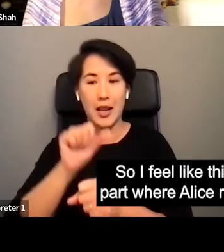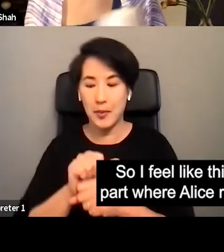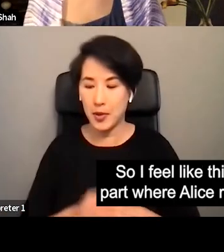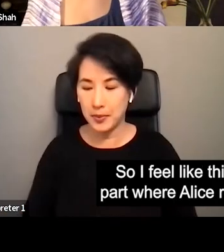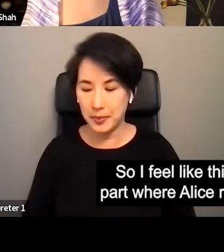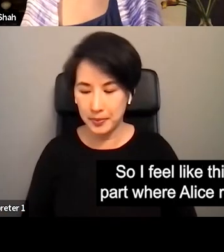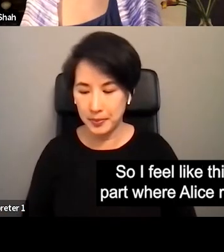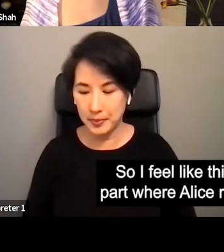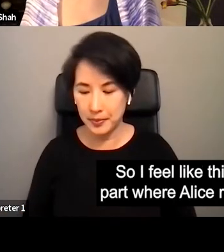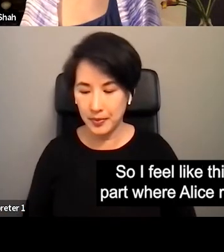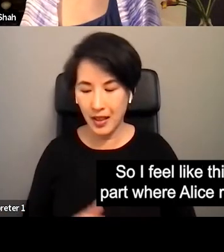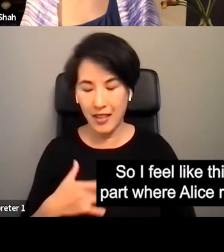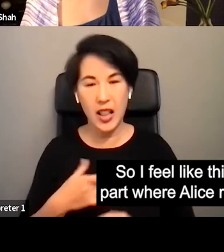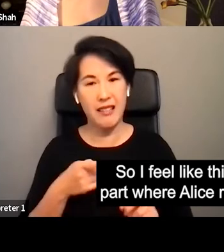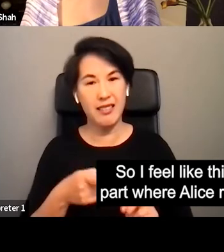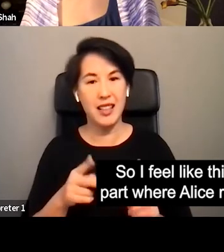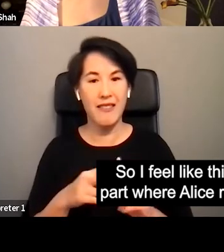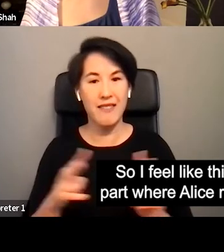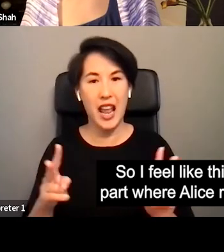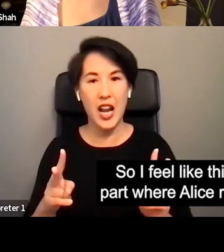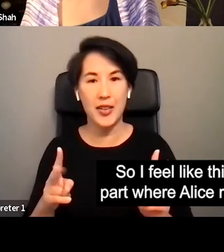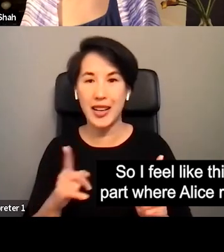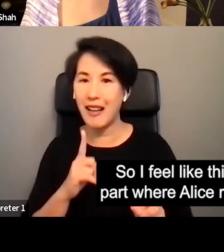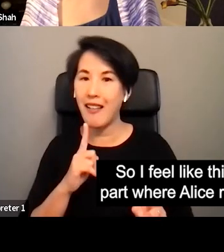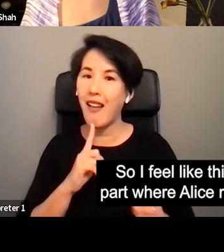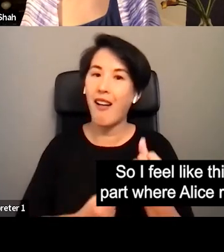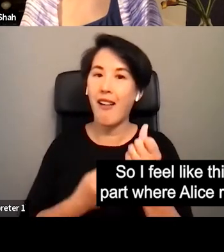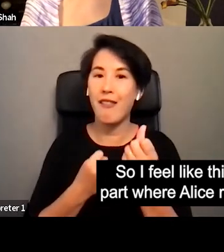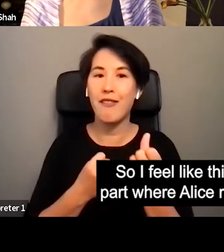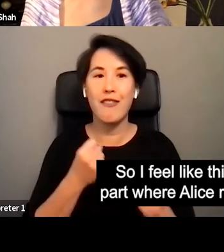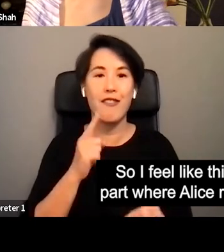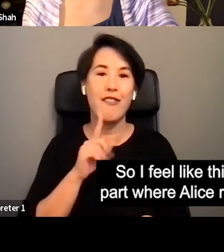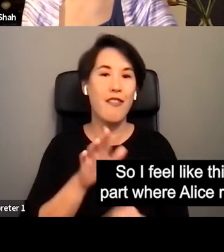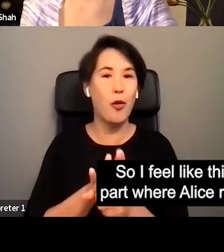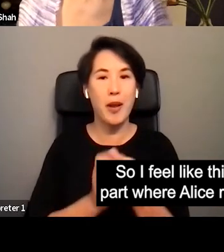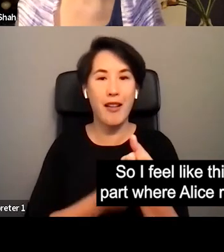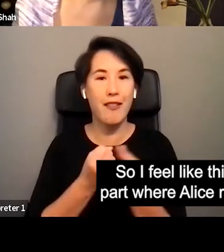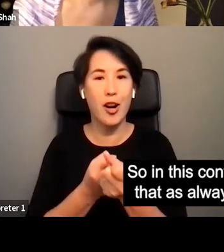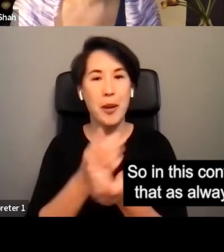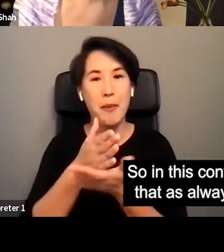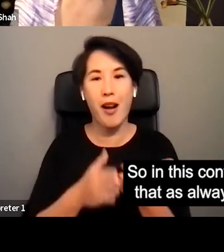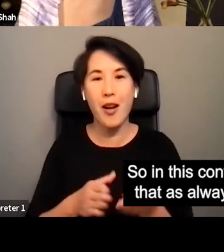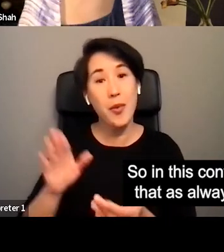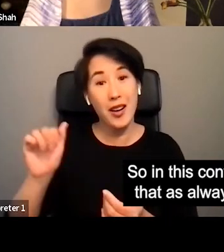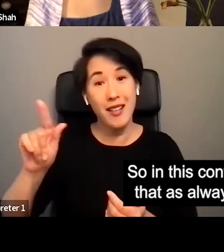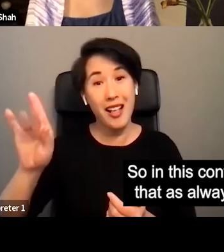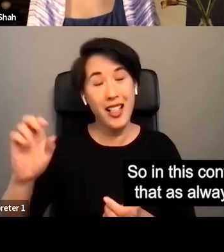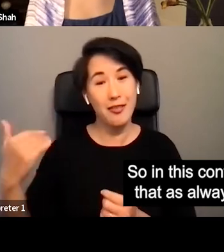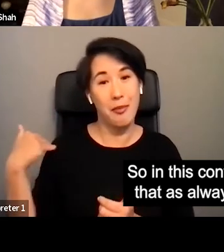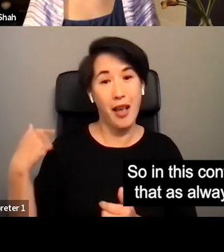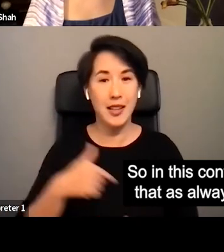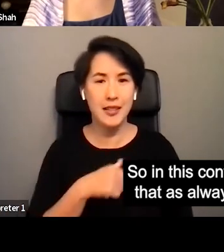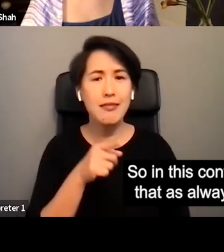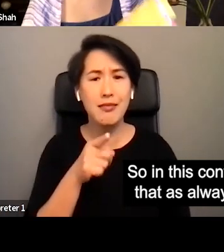especially affirming part where Alice reminds us, you're a snack. So in